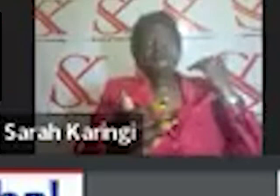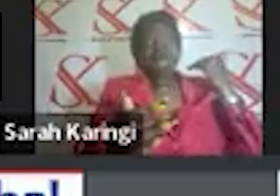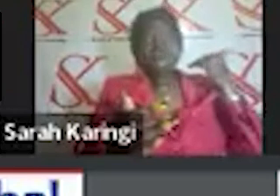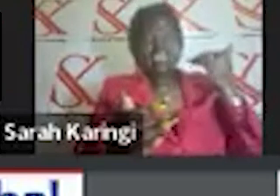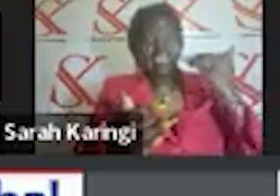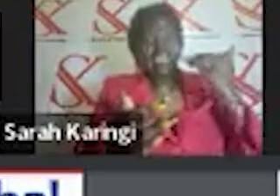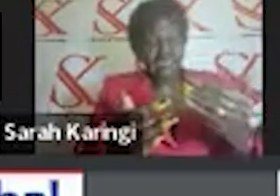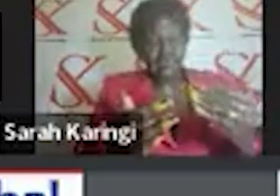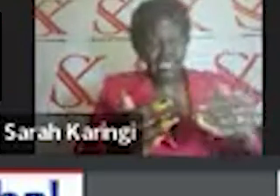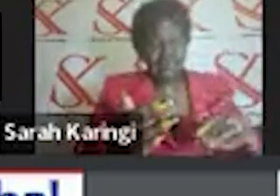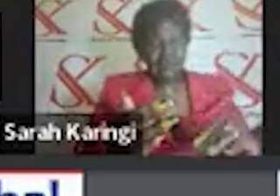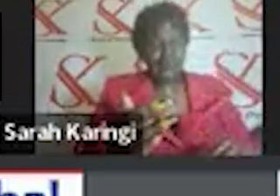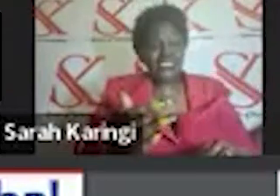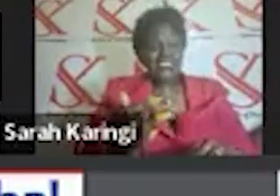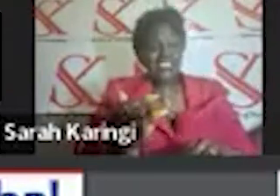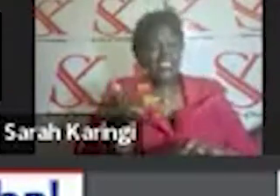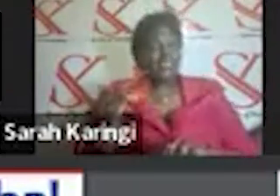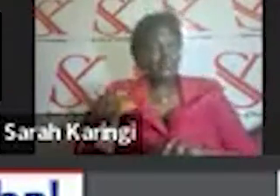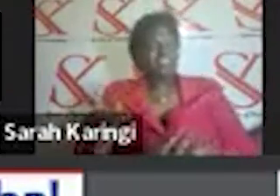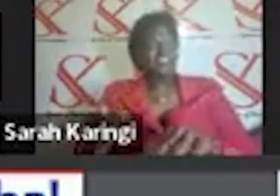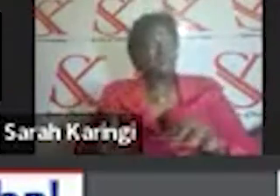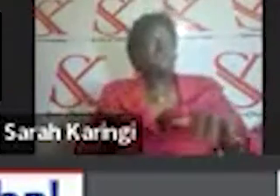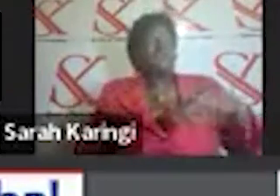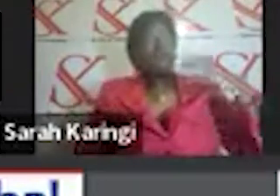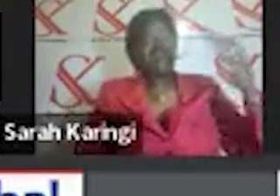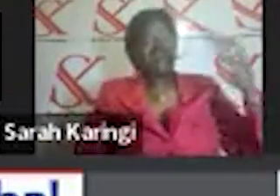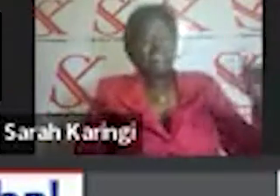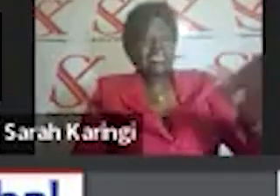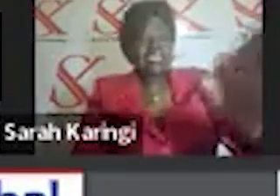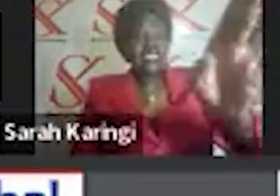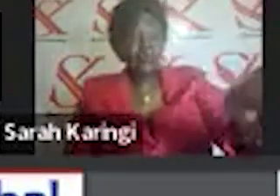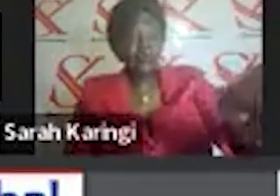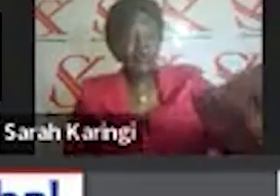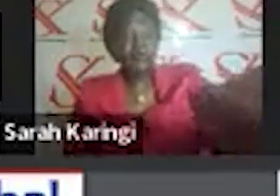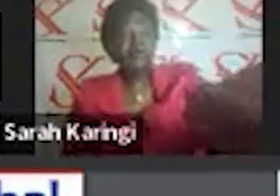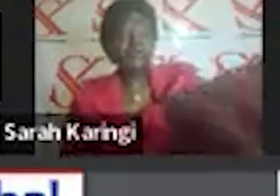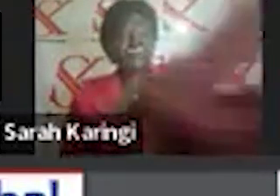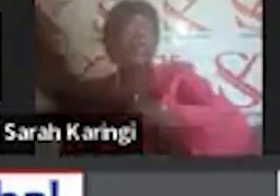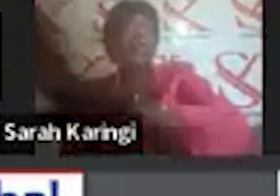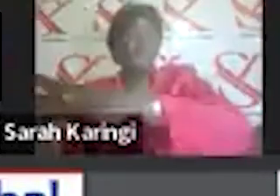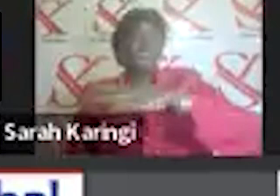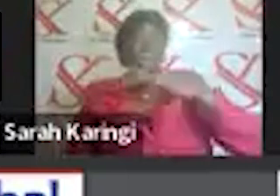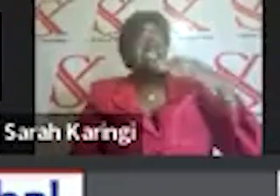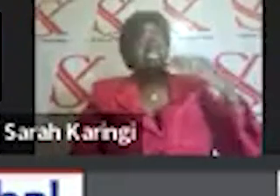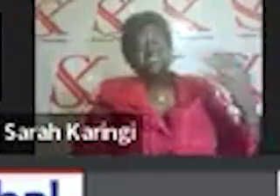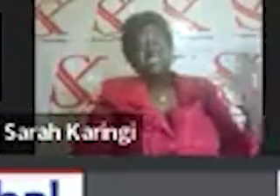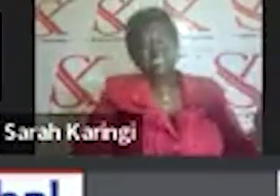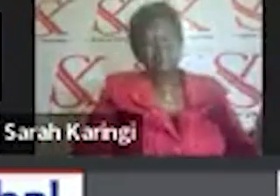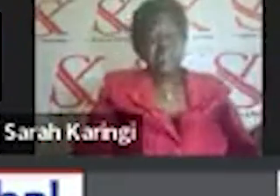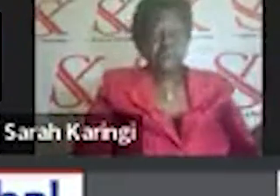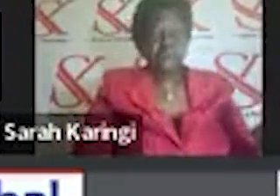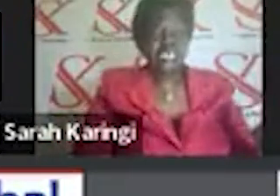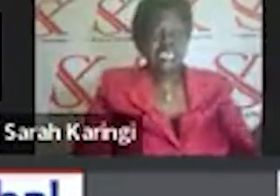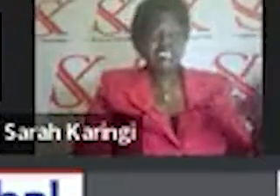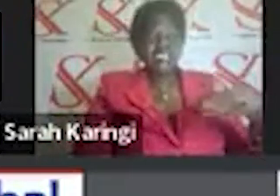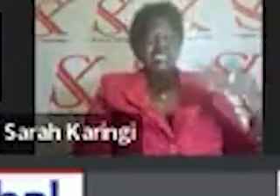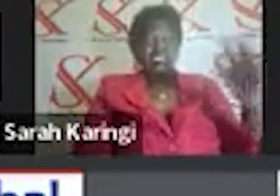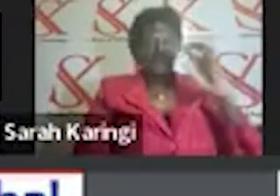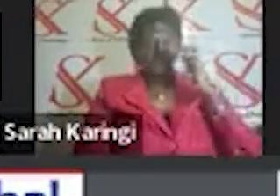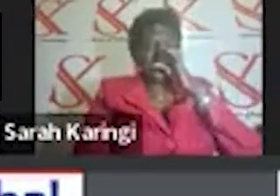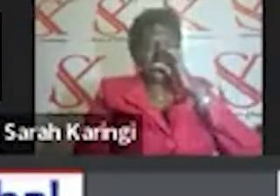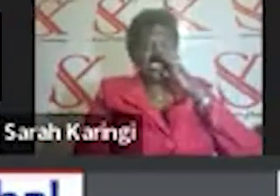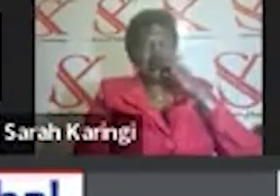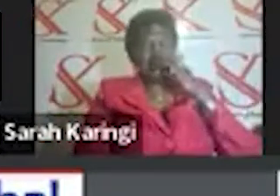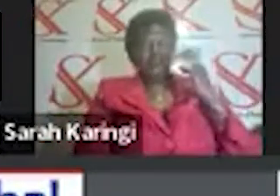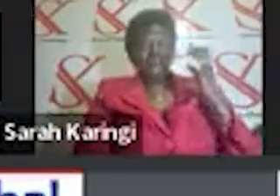are, very aggressive when it comes to business. And so that is why wherever Kenyans go, you find that, of course, there's a very high demand for Kenyans. Let's